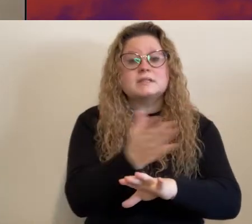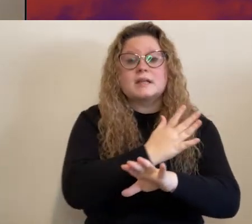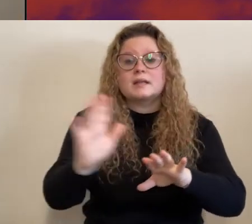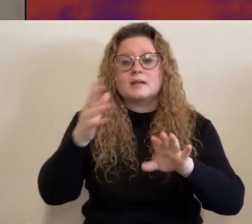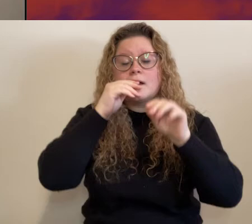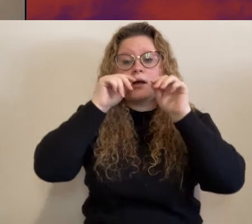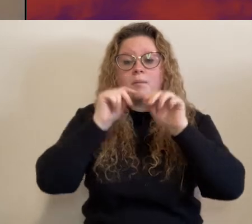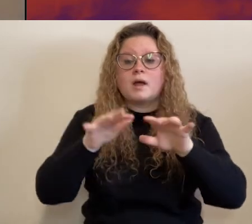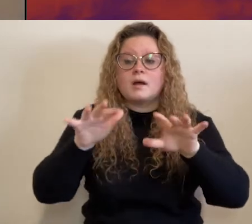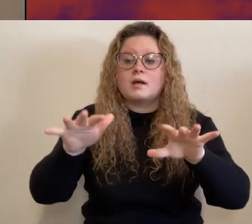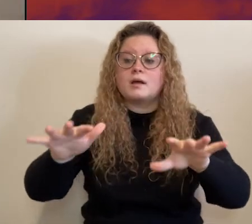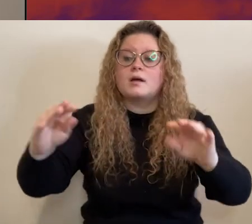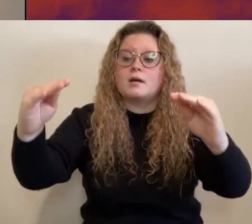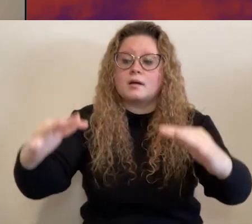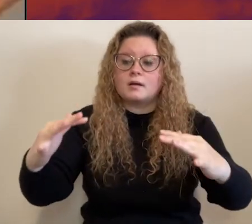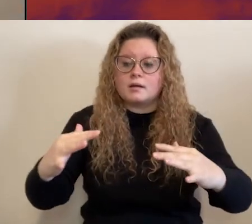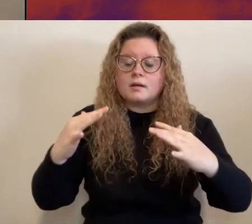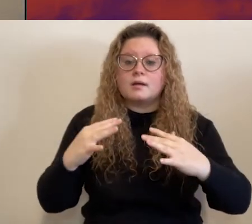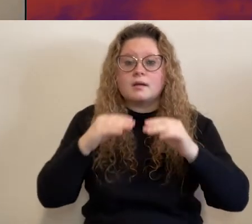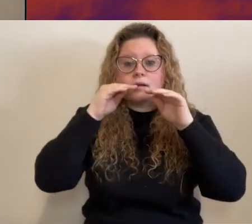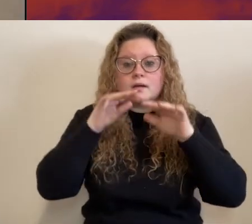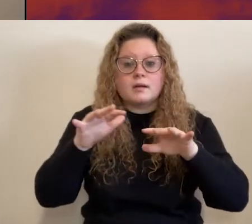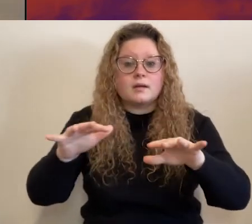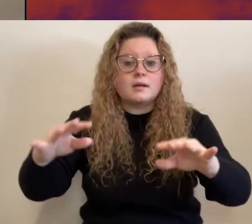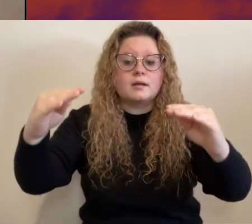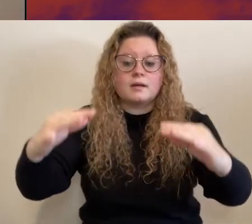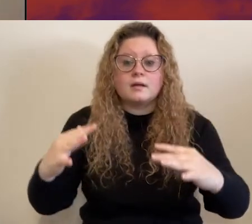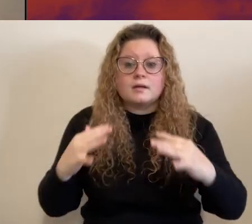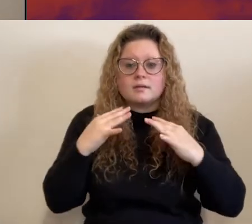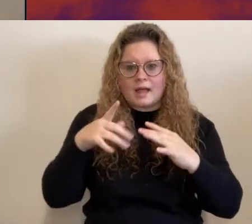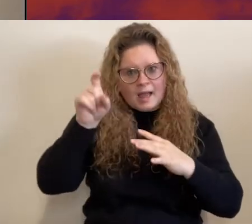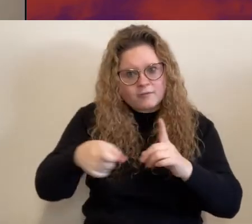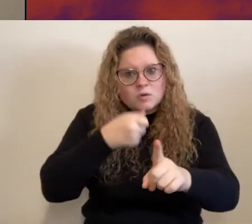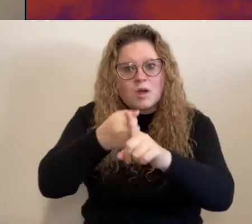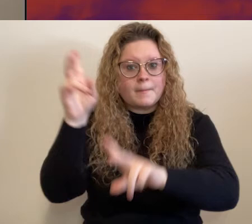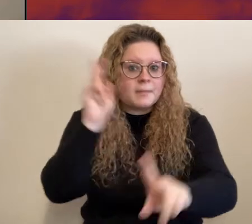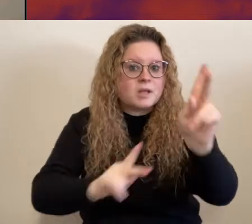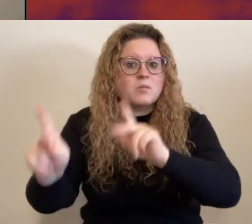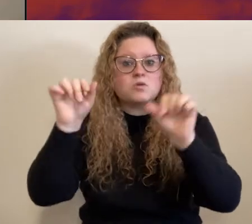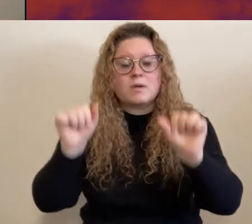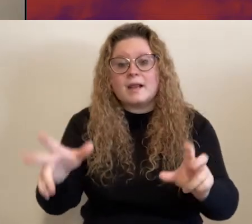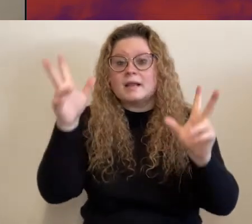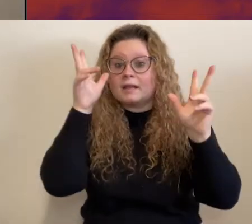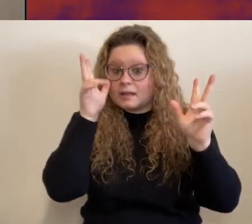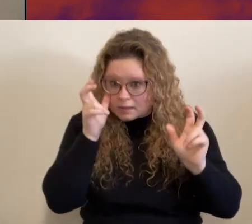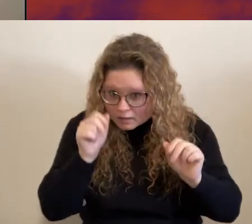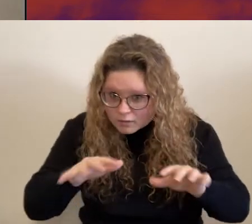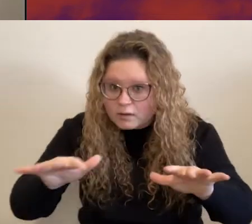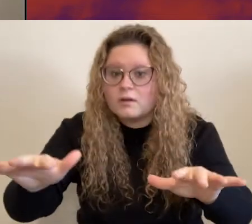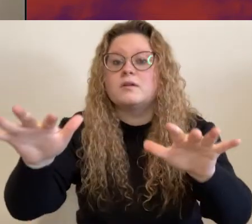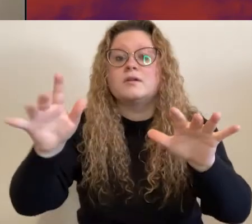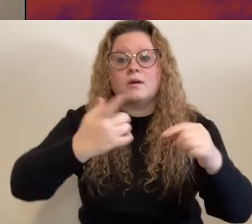echoes, echoes were meant to multiply, rebel with sound. The greatest melodies are trapped up in